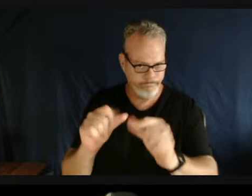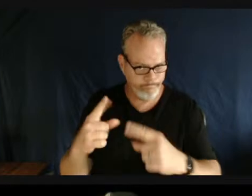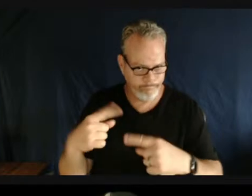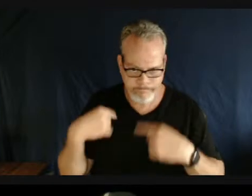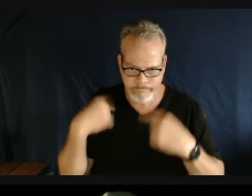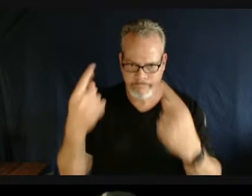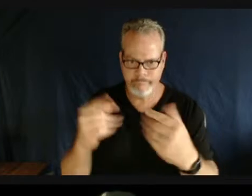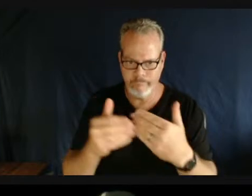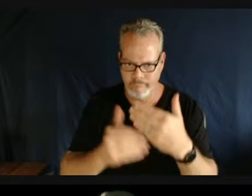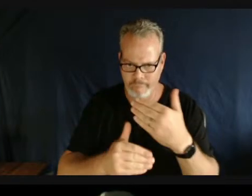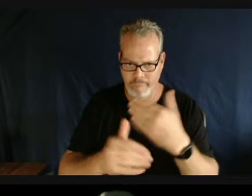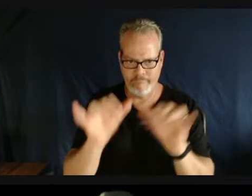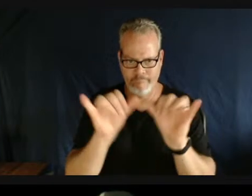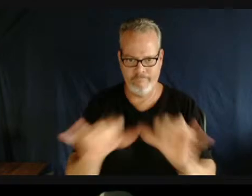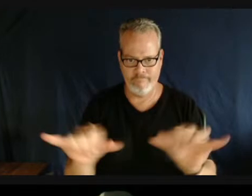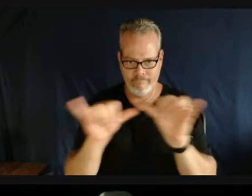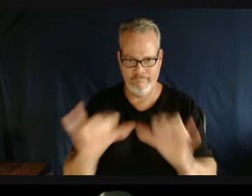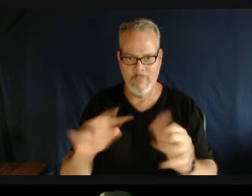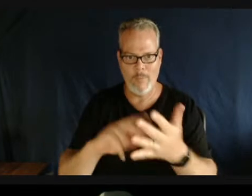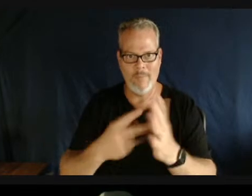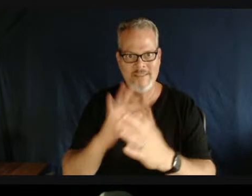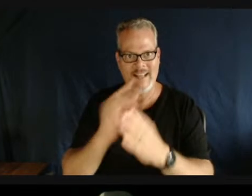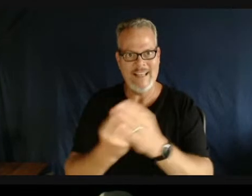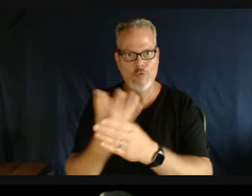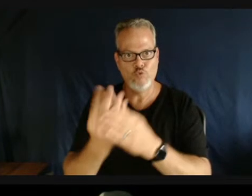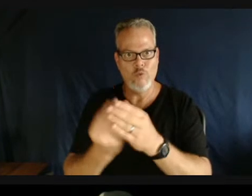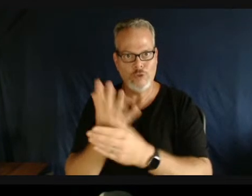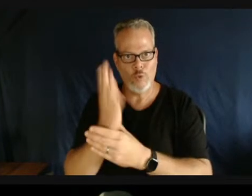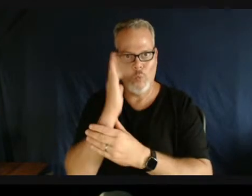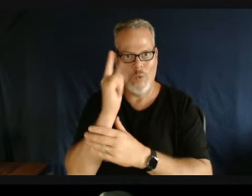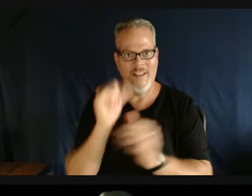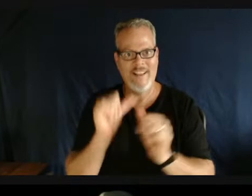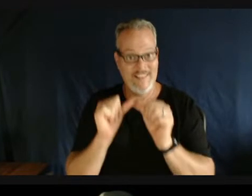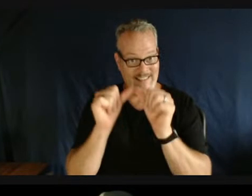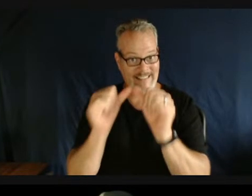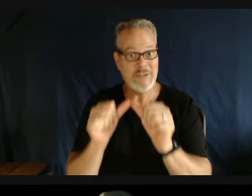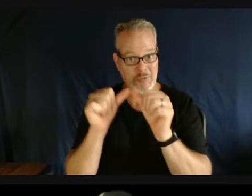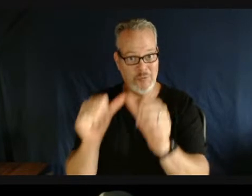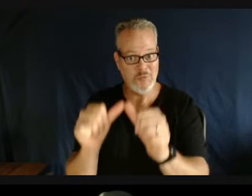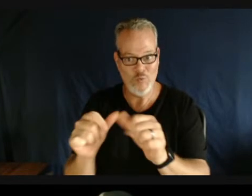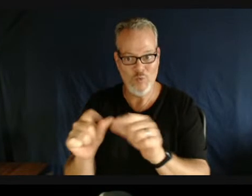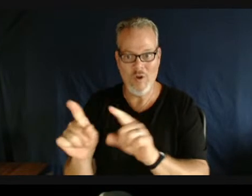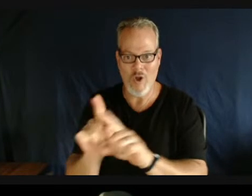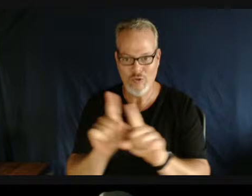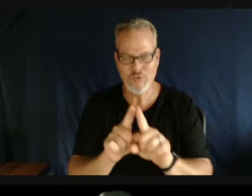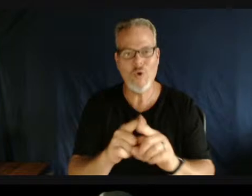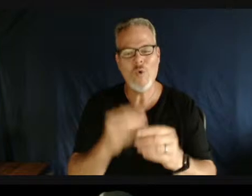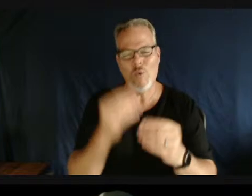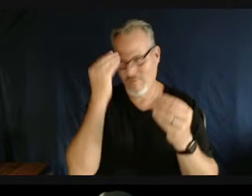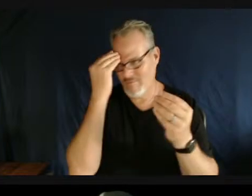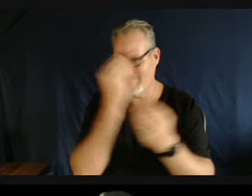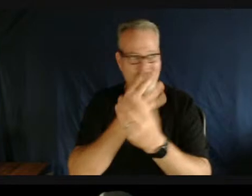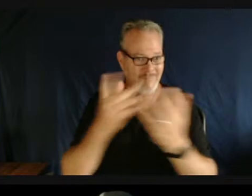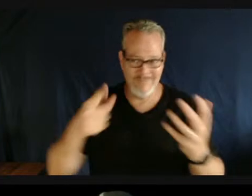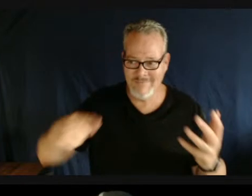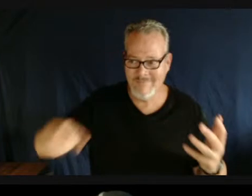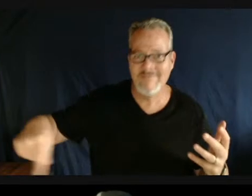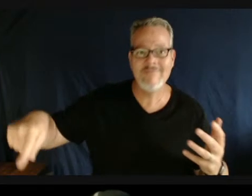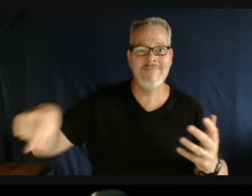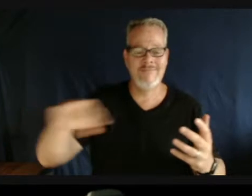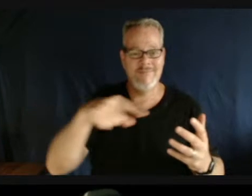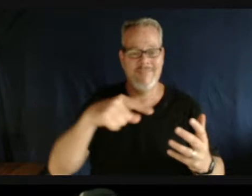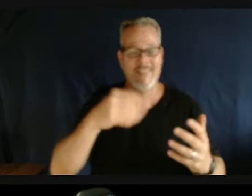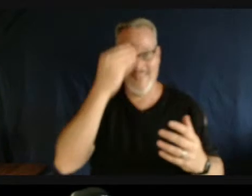episodic eruption at the summit of Kīlauea is likely to continue. It's also allowed them to publish windows of probability for when episodes